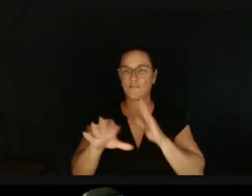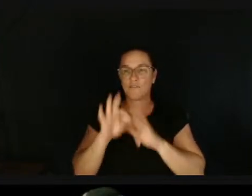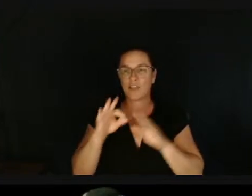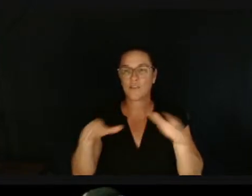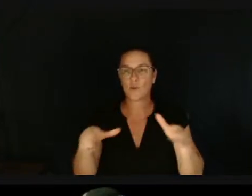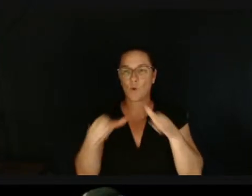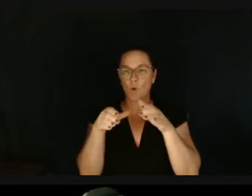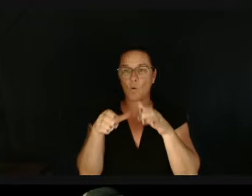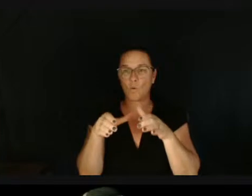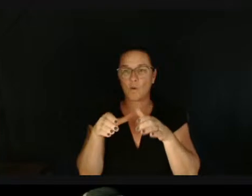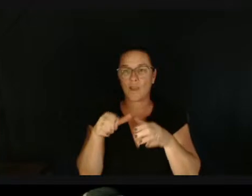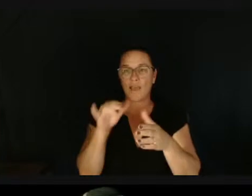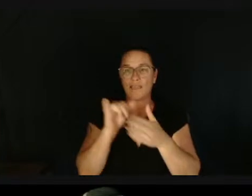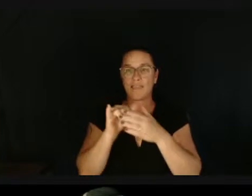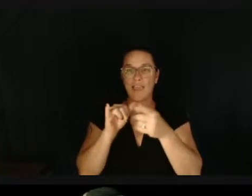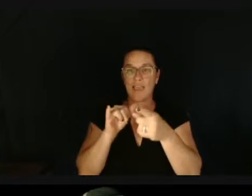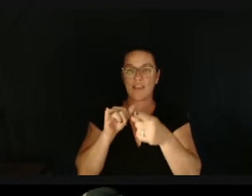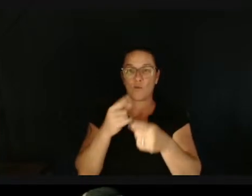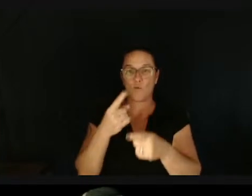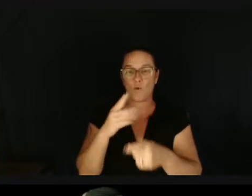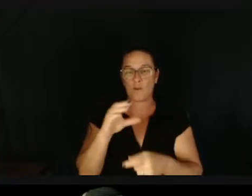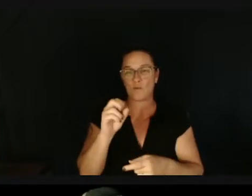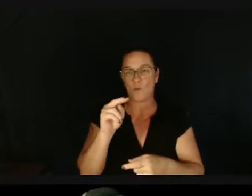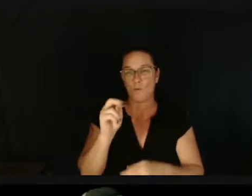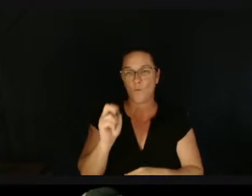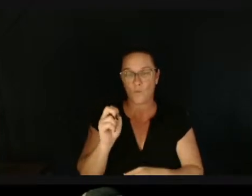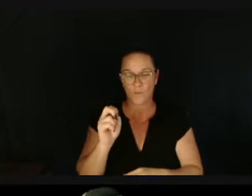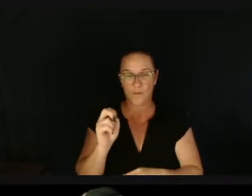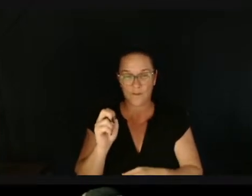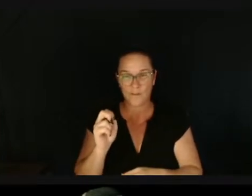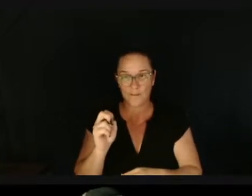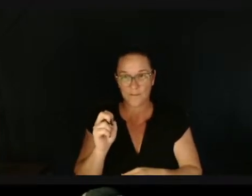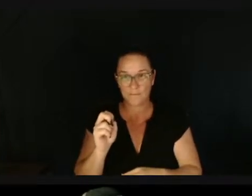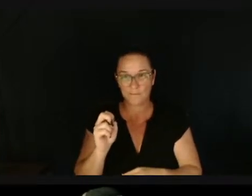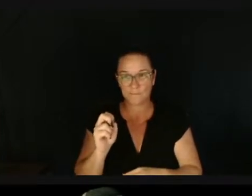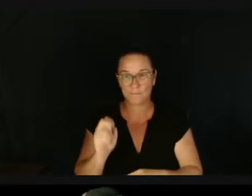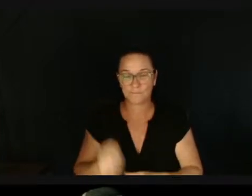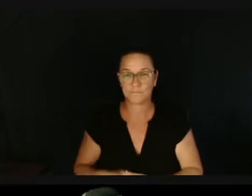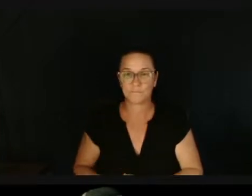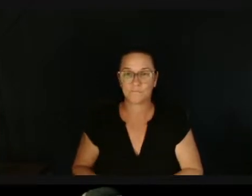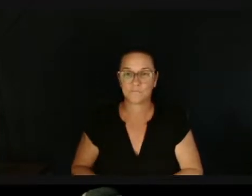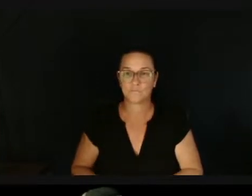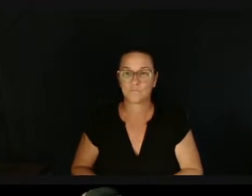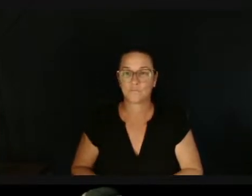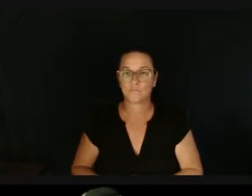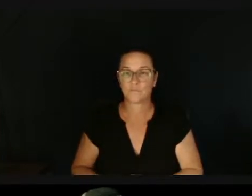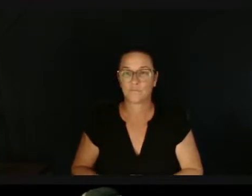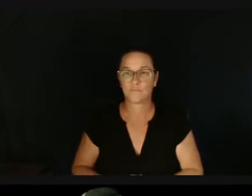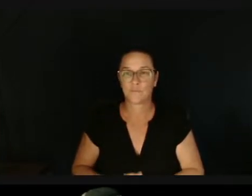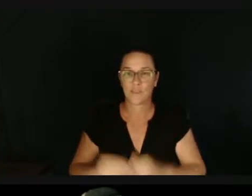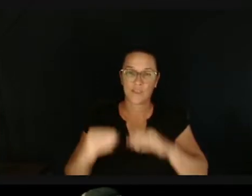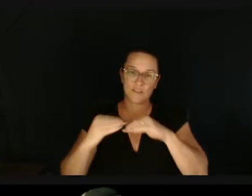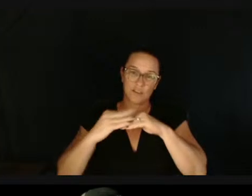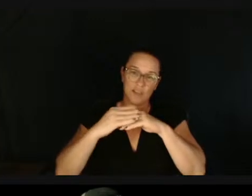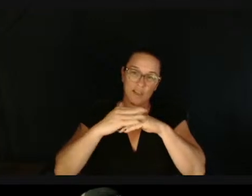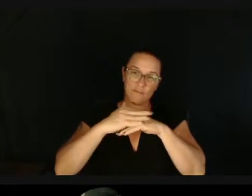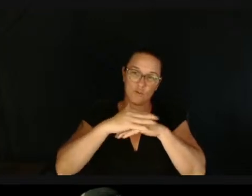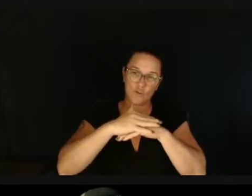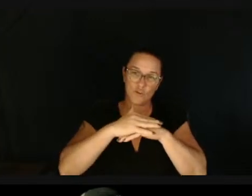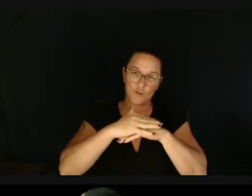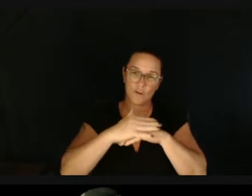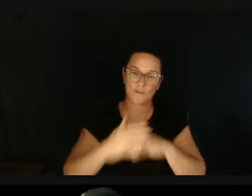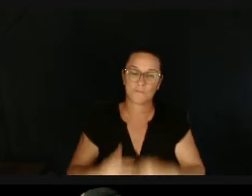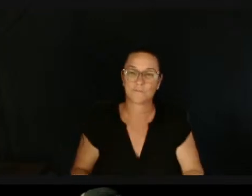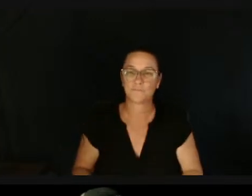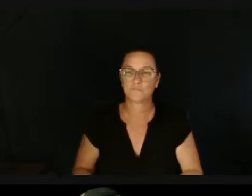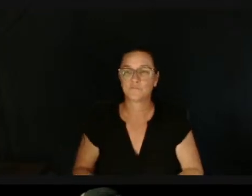go. Here's the edge of one of these cones right there. Lava coming lapping onto it. The lava's coming up on a down drop